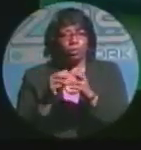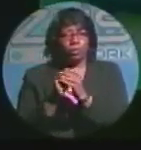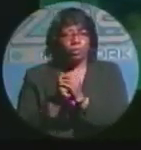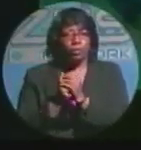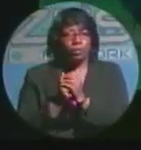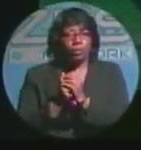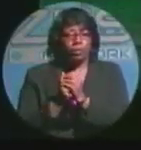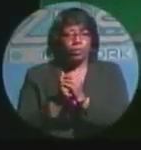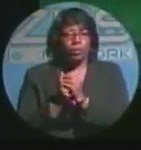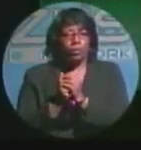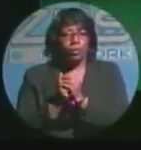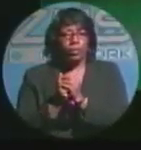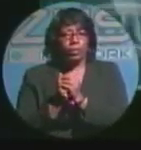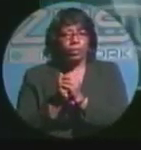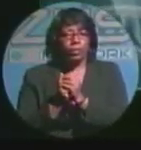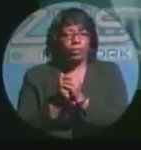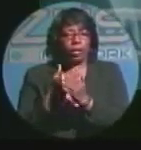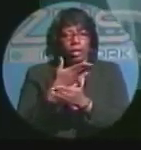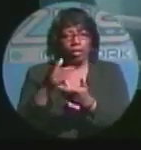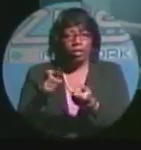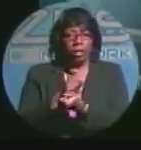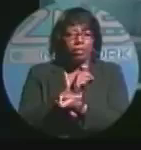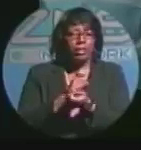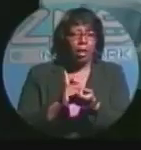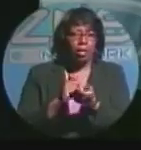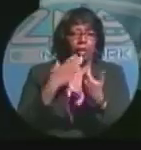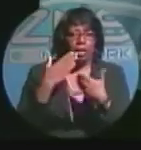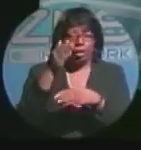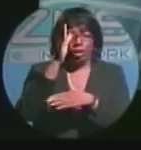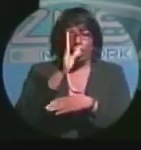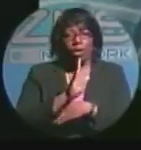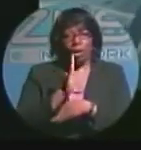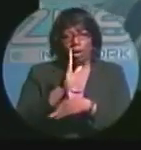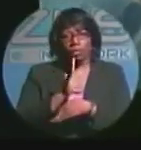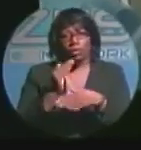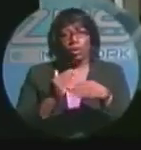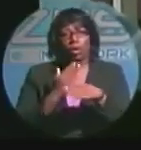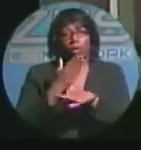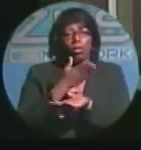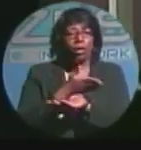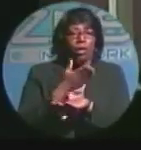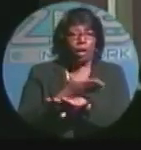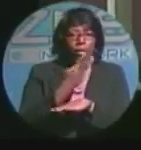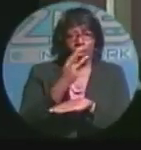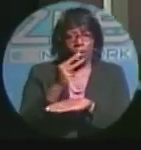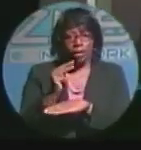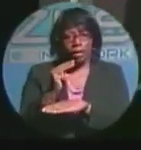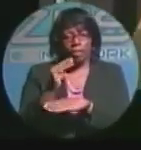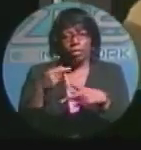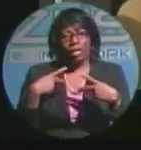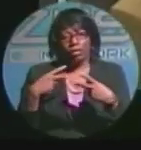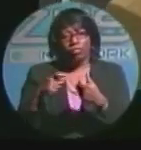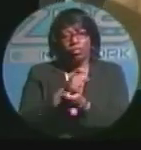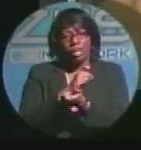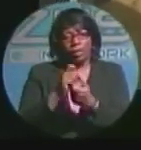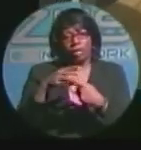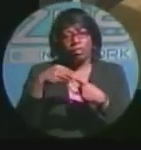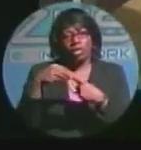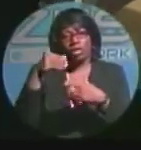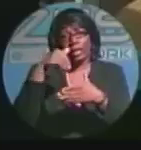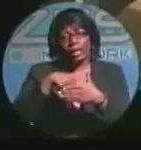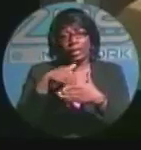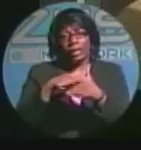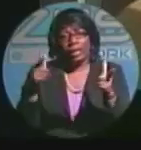roof shingles. There were some damages, but thank God we can overcome those. We had some damages, especially in the